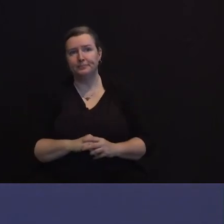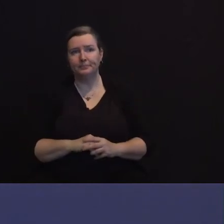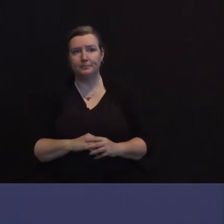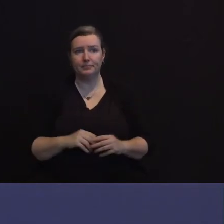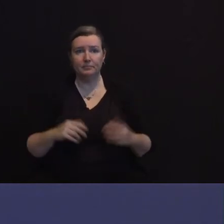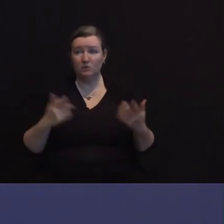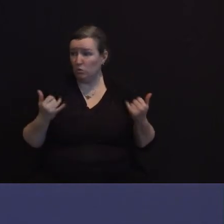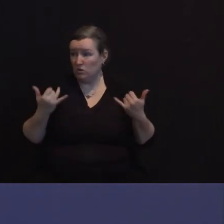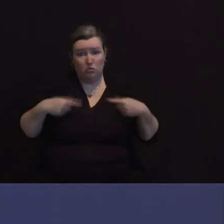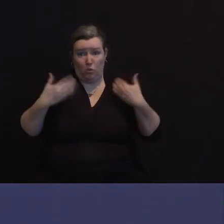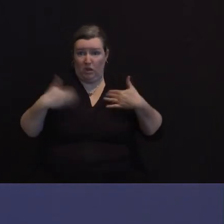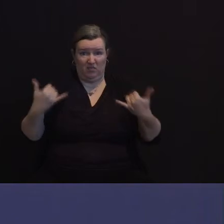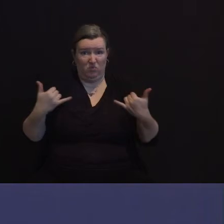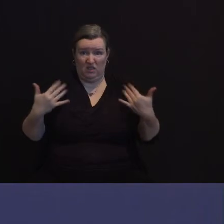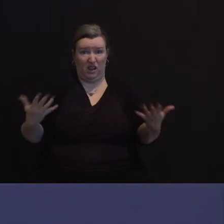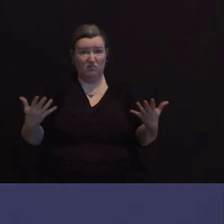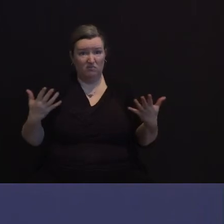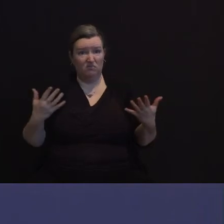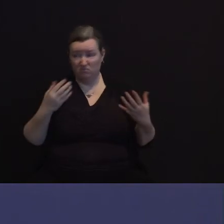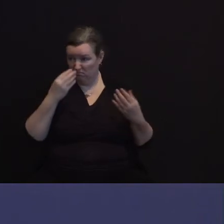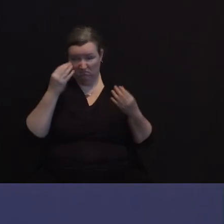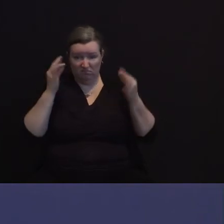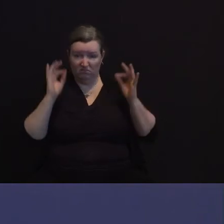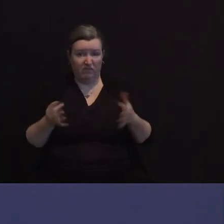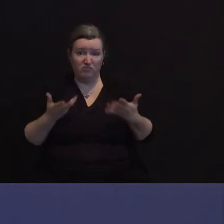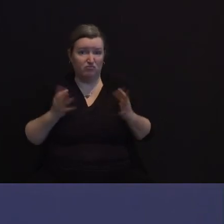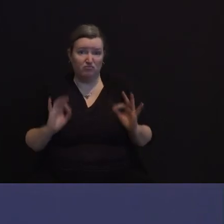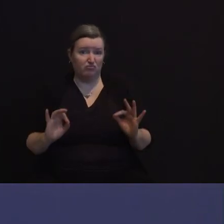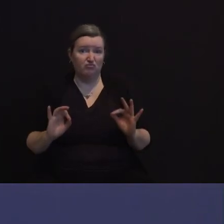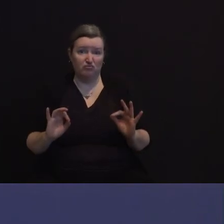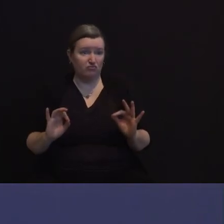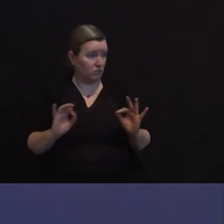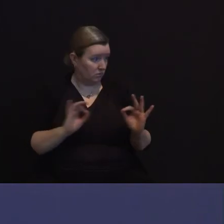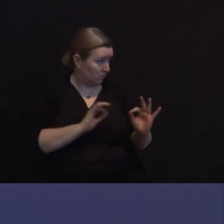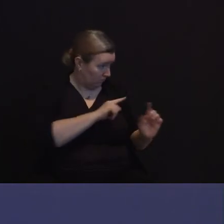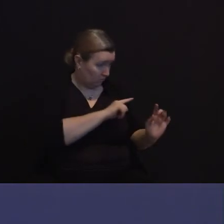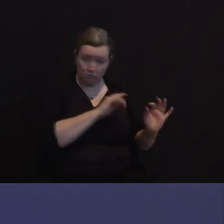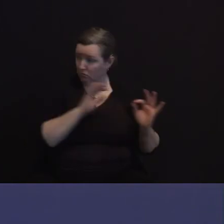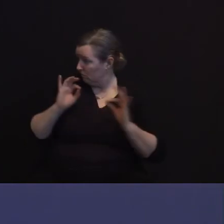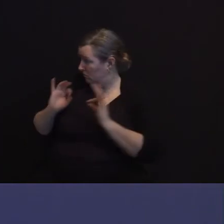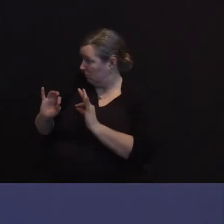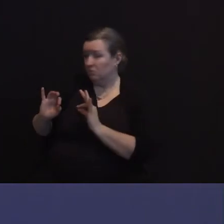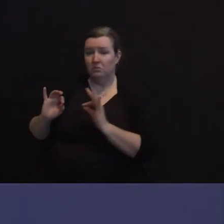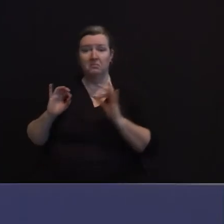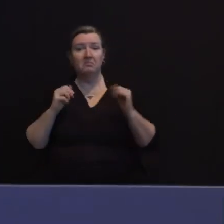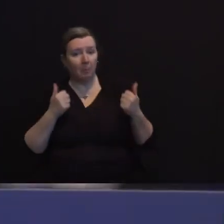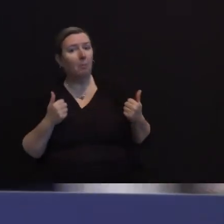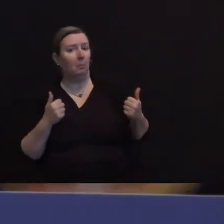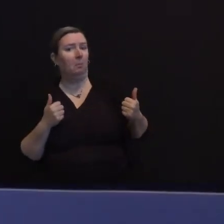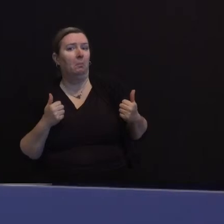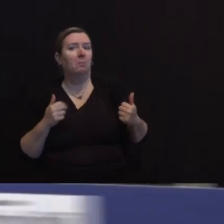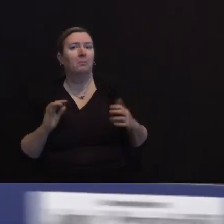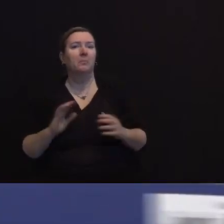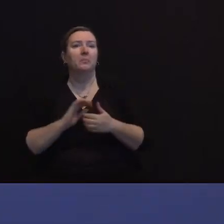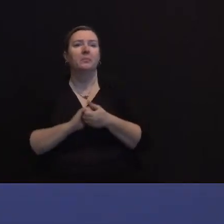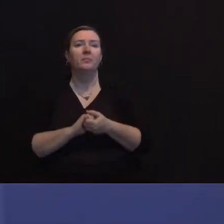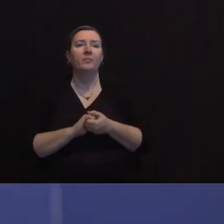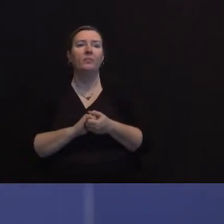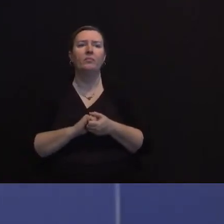play with here. Is that fair to say? Any Yeah, I'm going to give you an honorary epidemiological I get an degree.